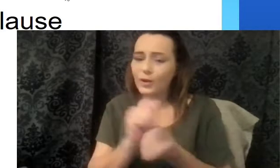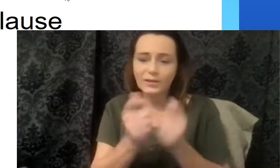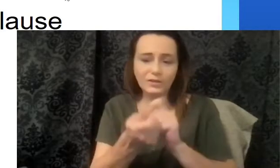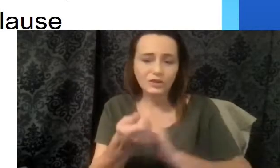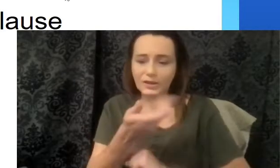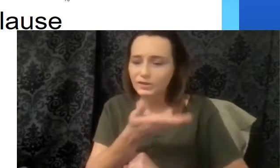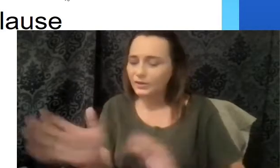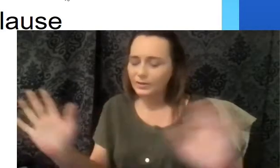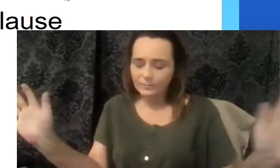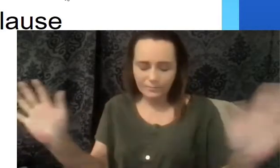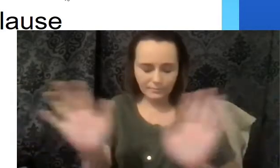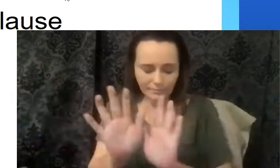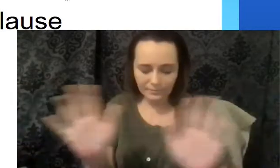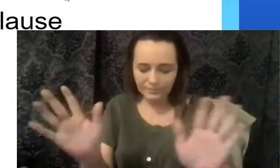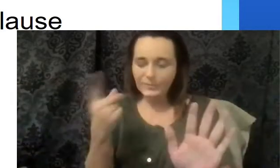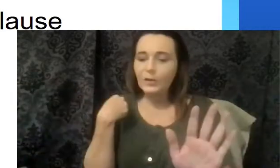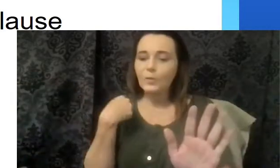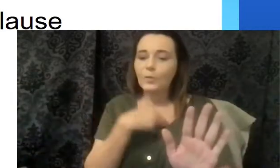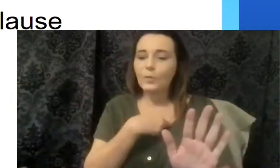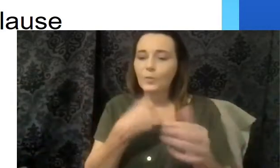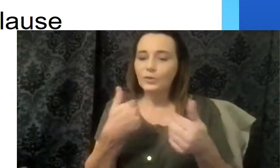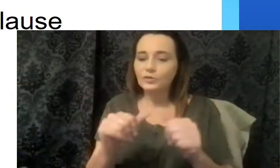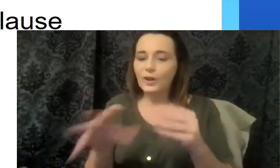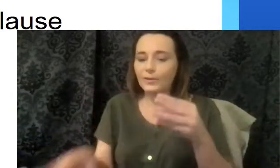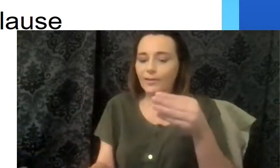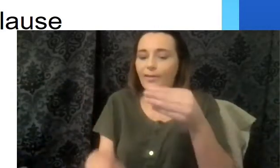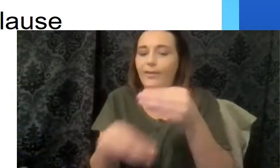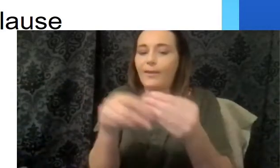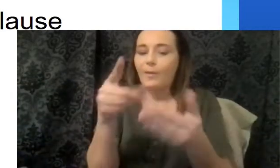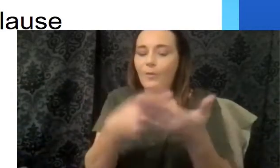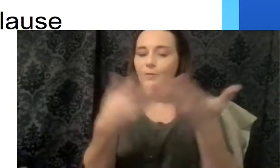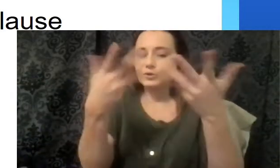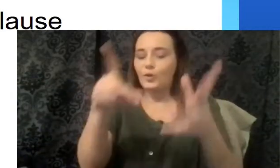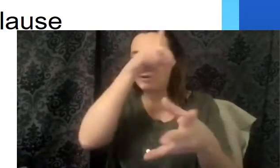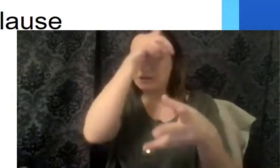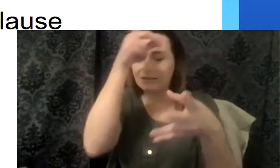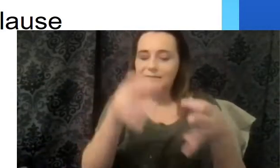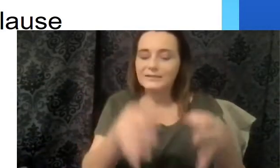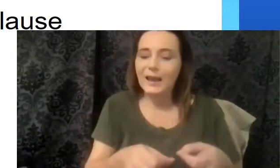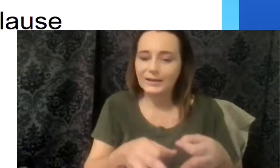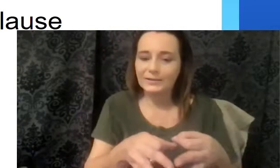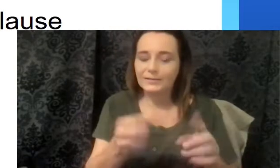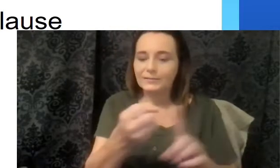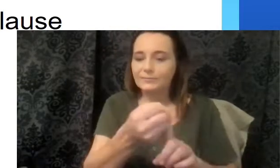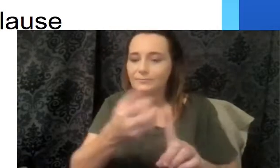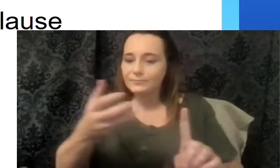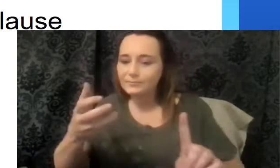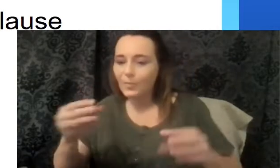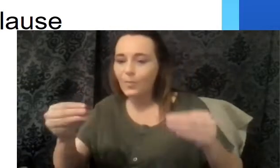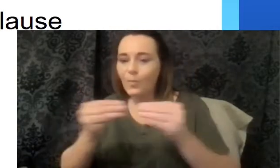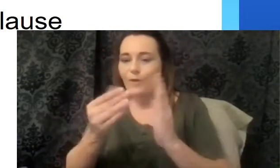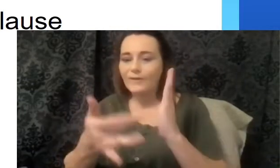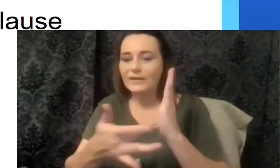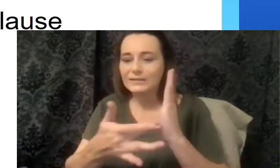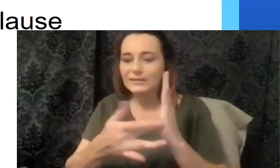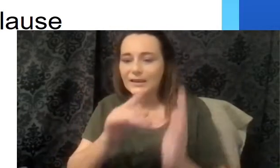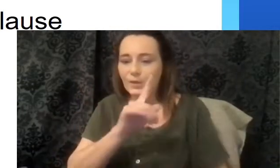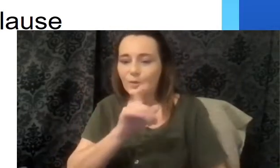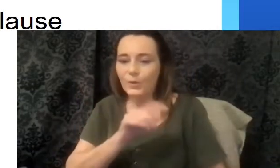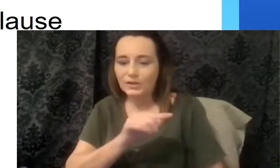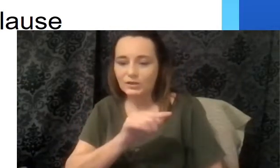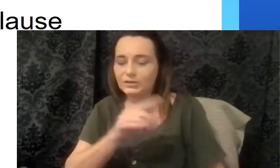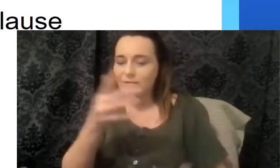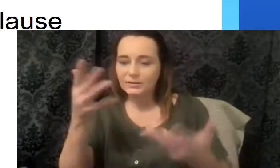just trying to extend what was already decided. He was really just saying it's more of a technical question that Matt was really asking